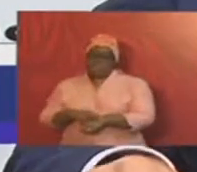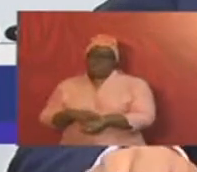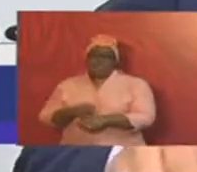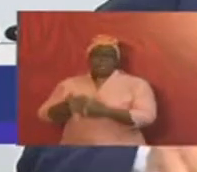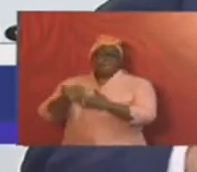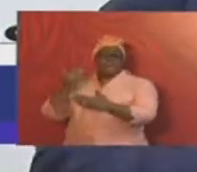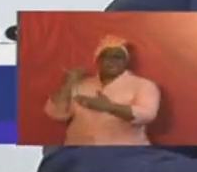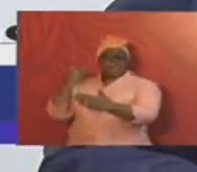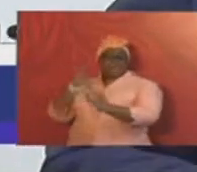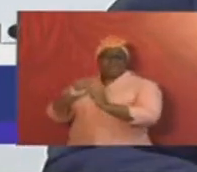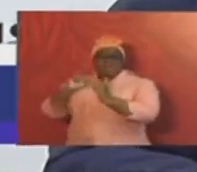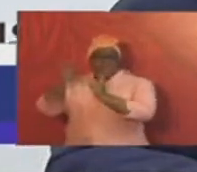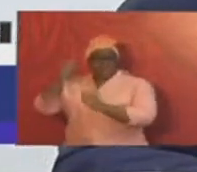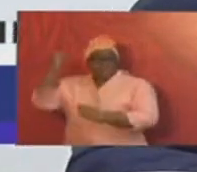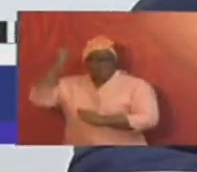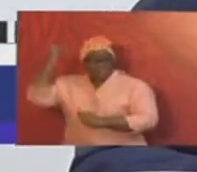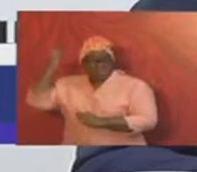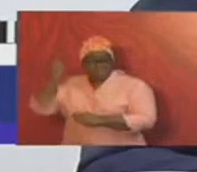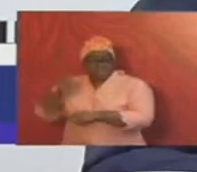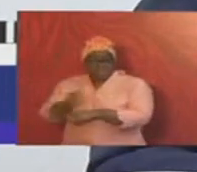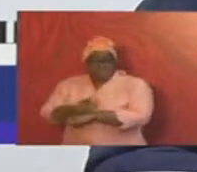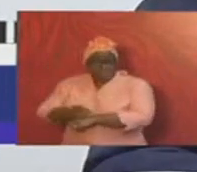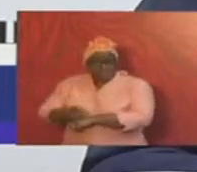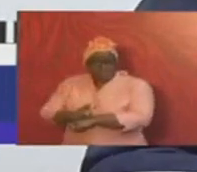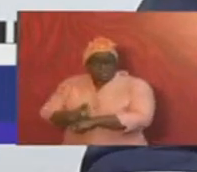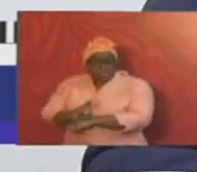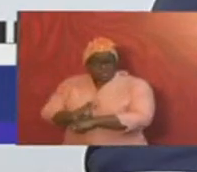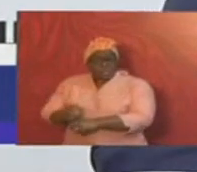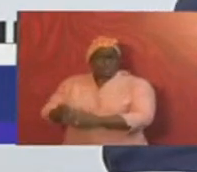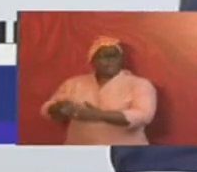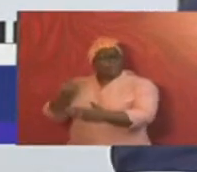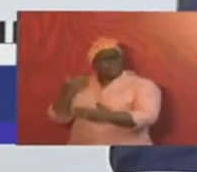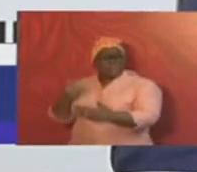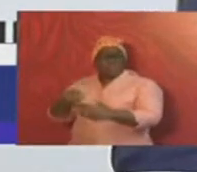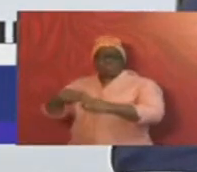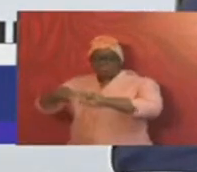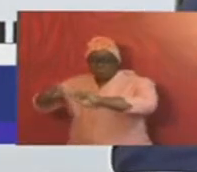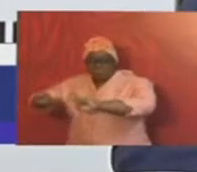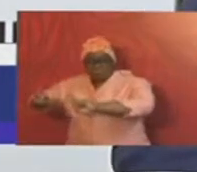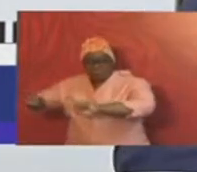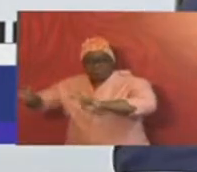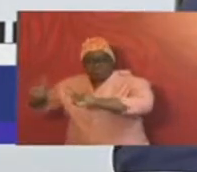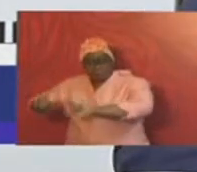Let me just see. Close to 5 billion